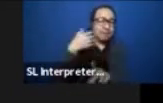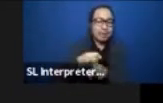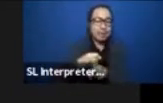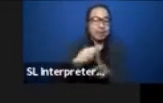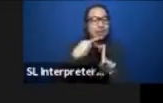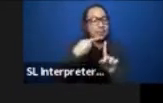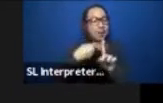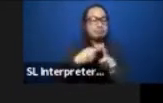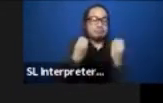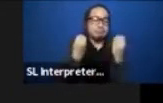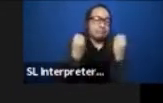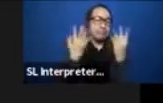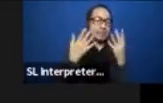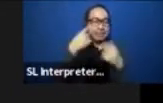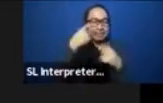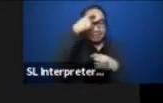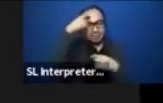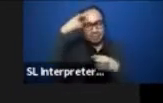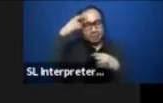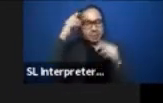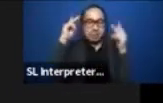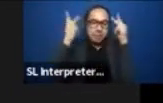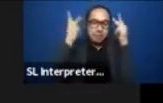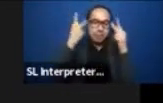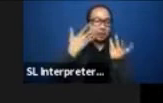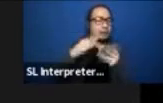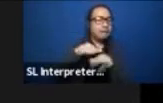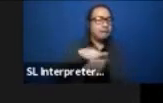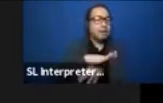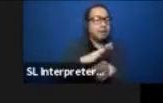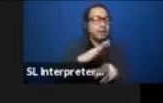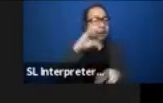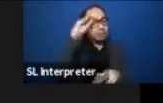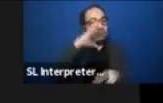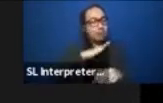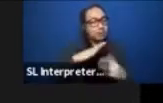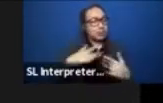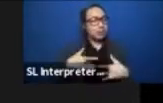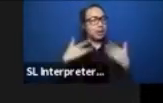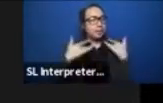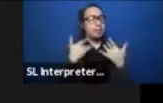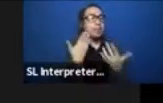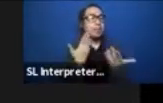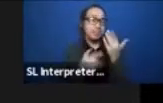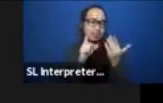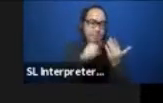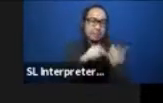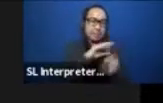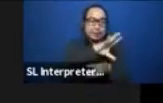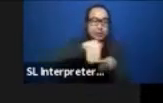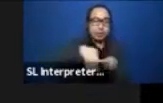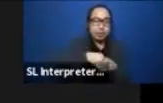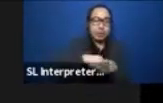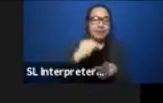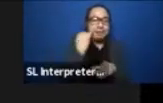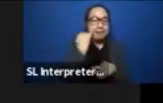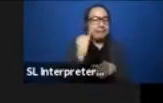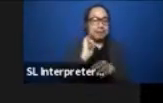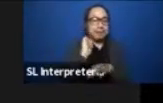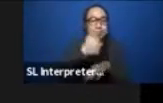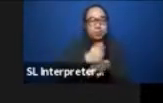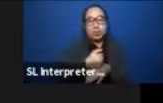initial scoping came out that might be affecting men's lives, and therefore those might have to be accounted when we build future programming